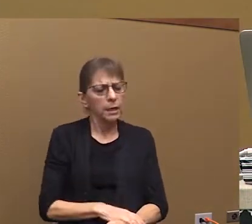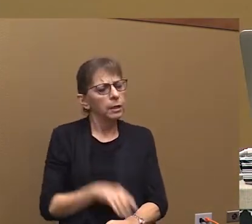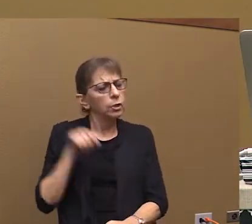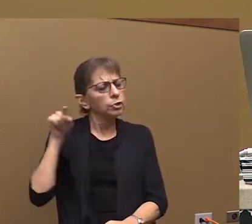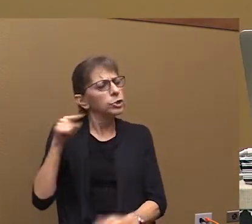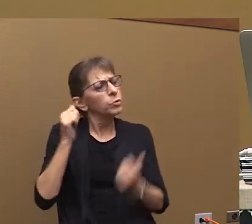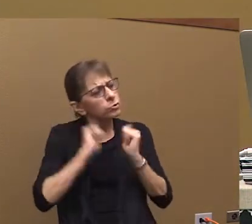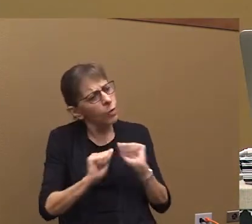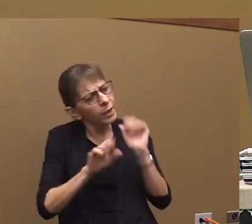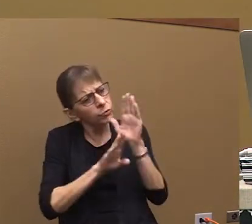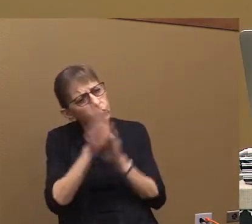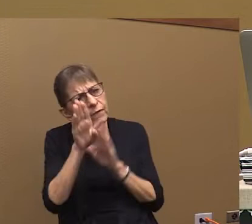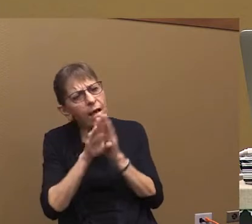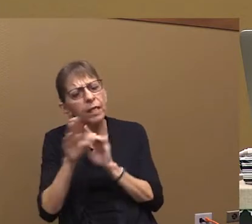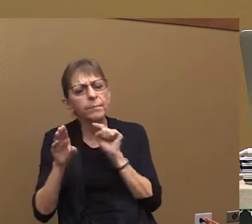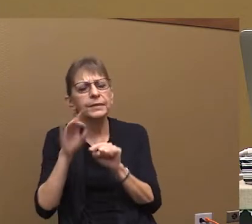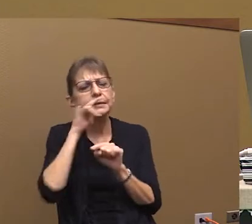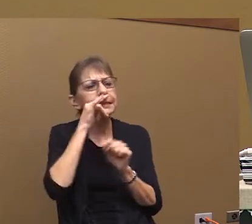posted on